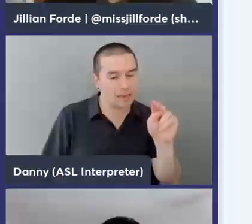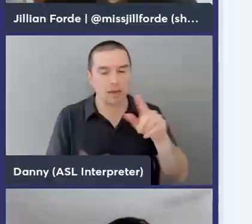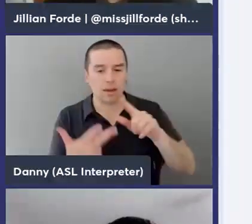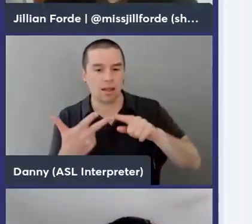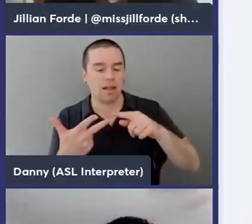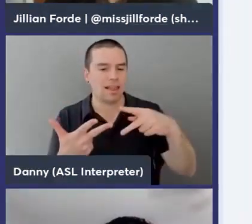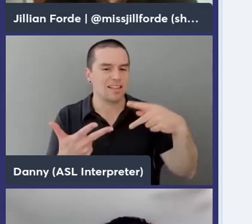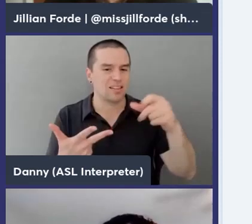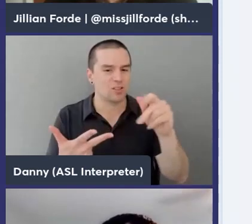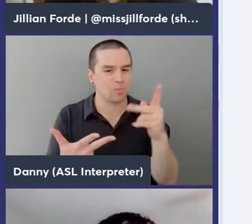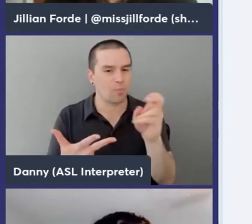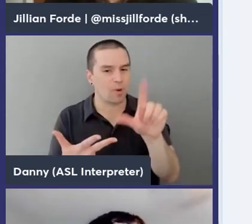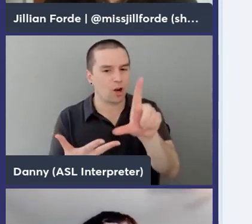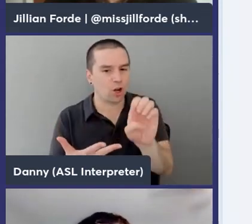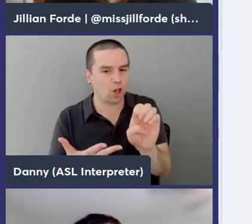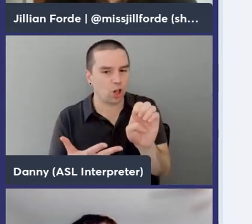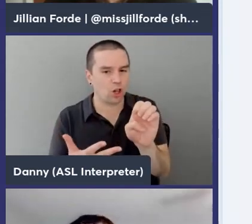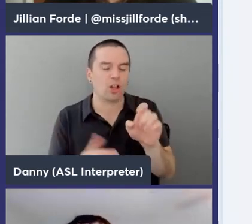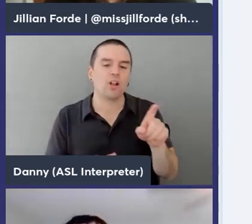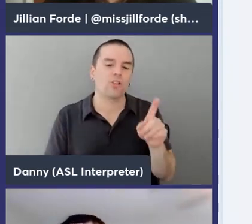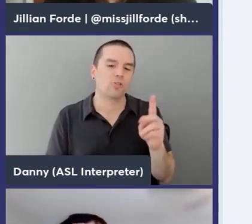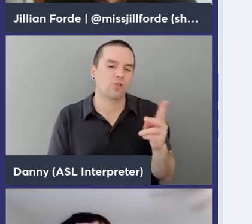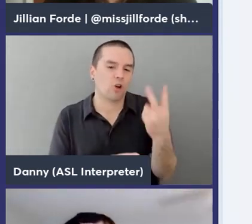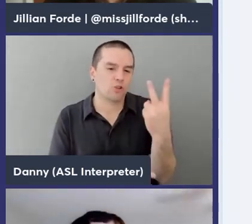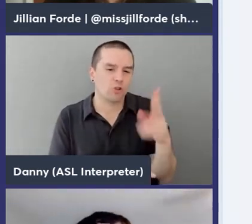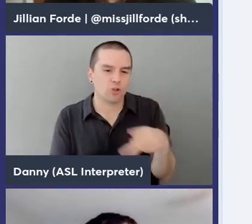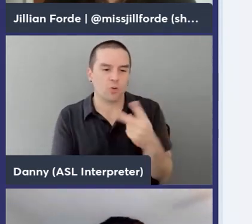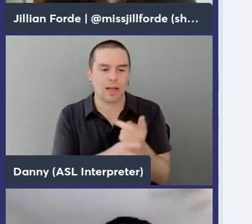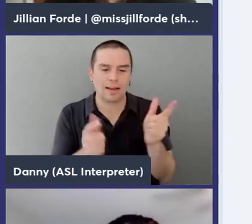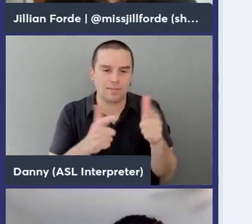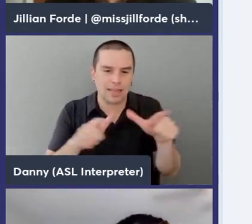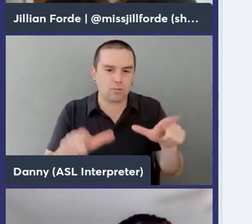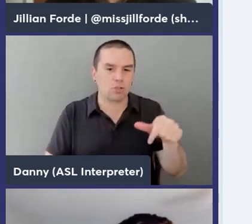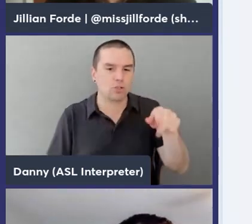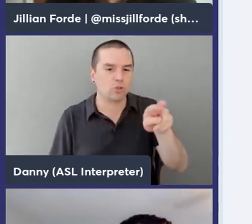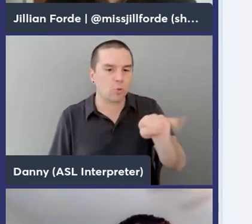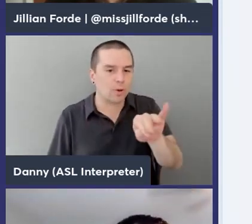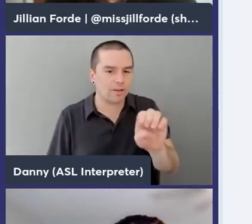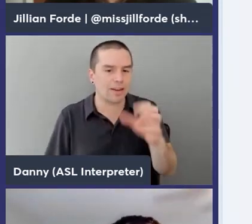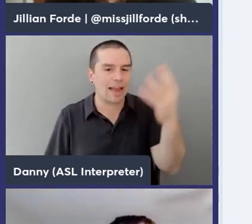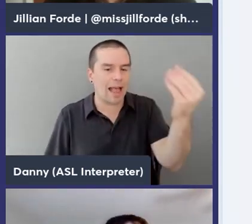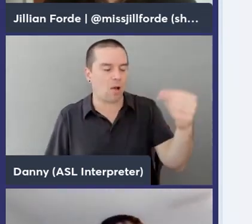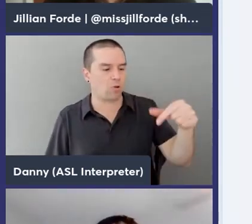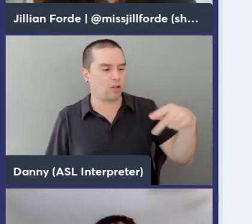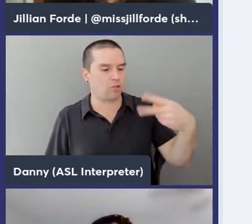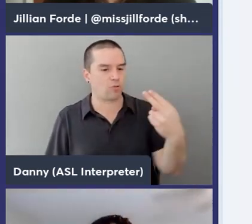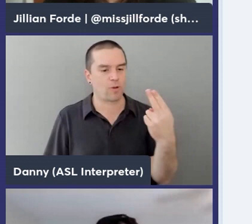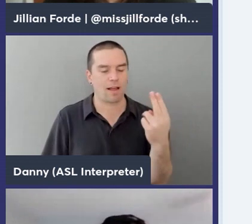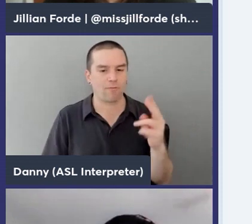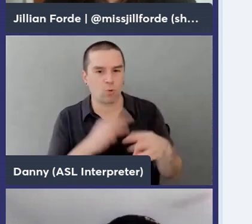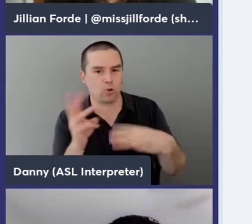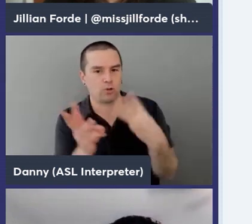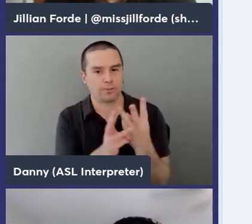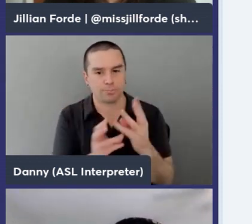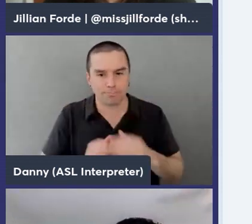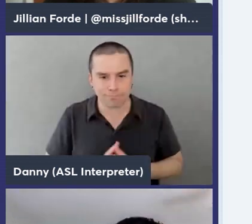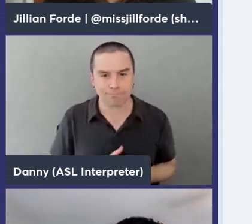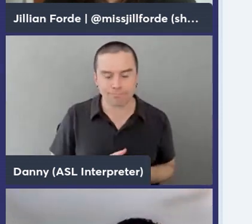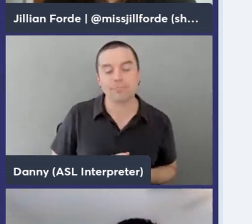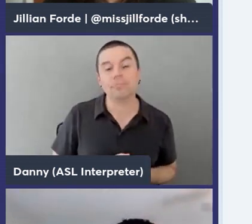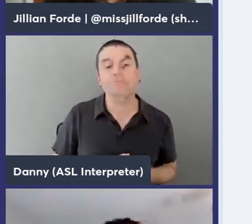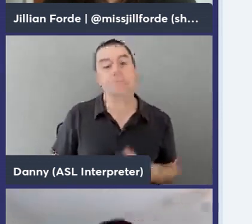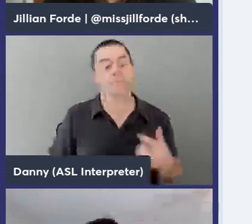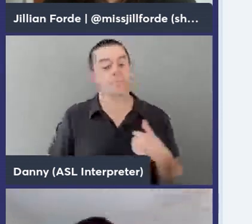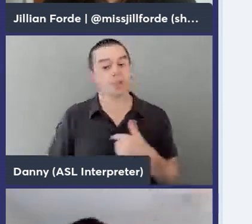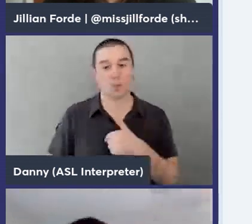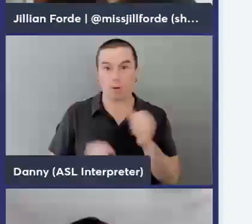world. But what I can do here, when I want to get started here, is I can come into this and start doing this sort of faceted search sort of thing. So if we came in